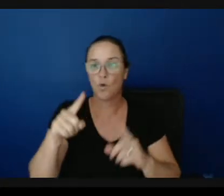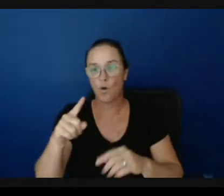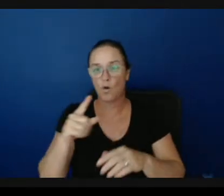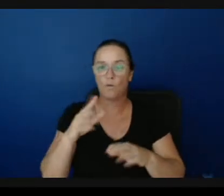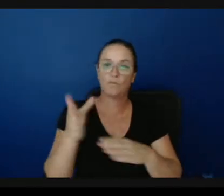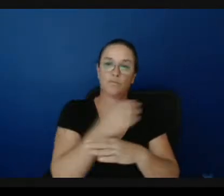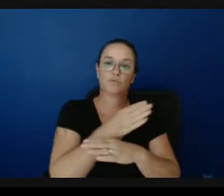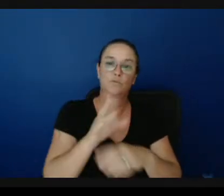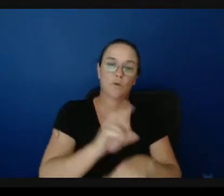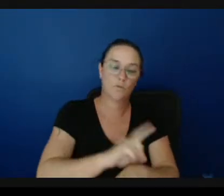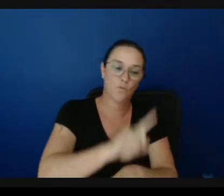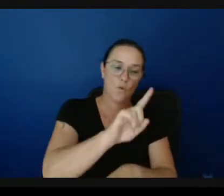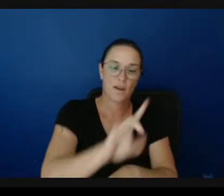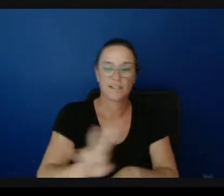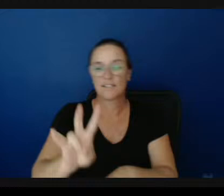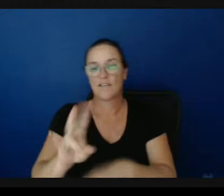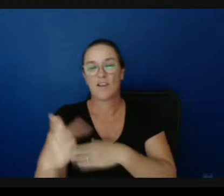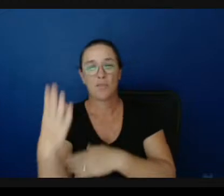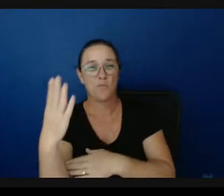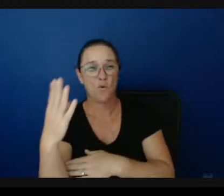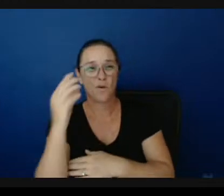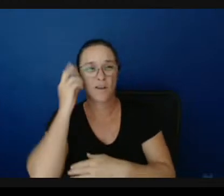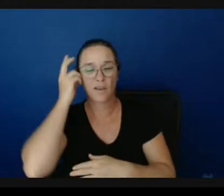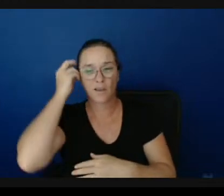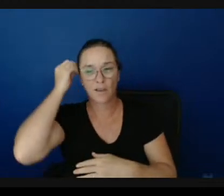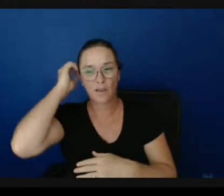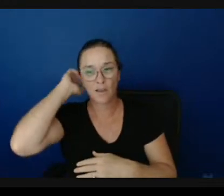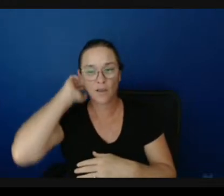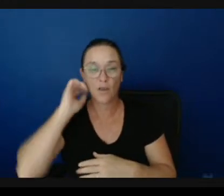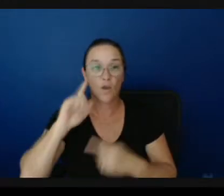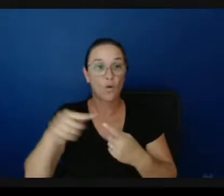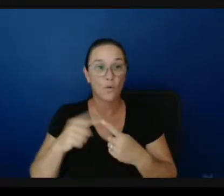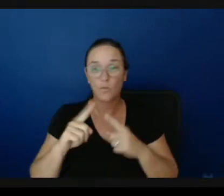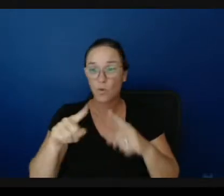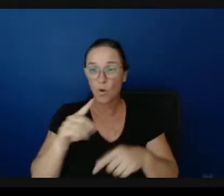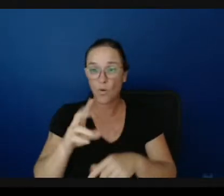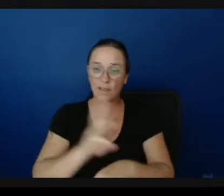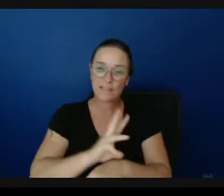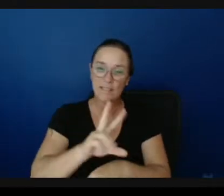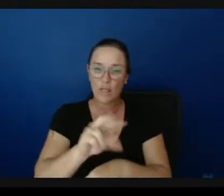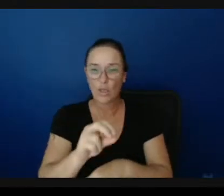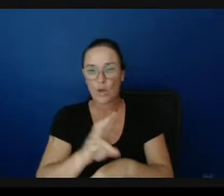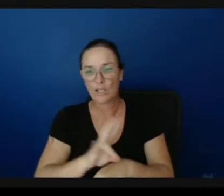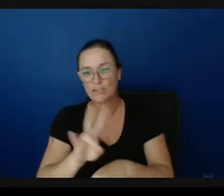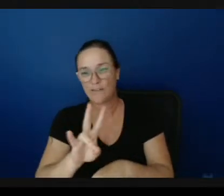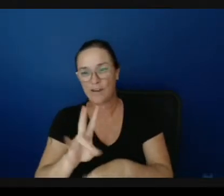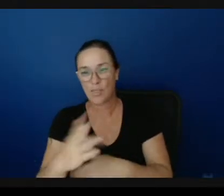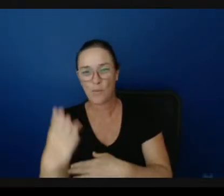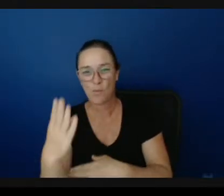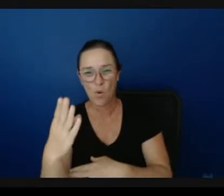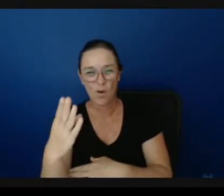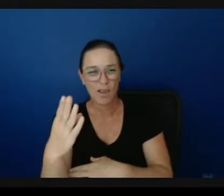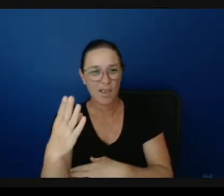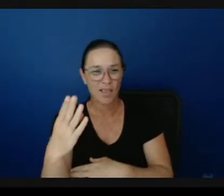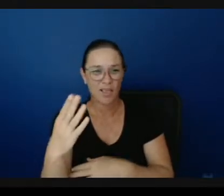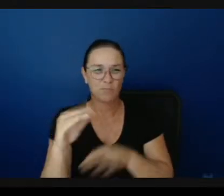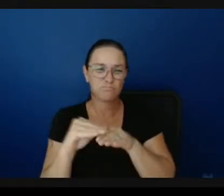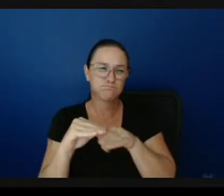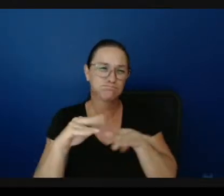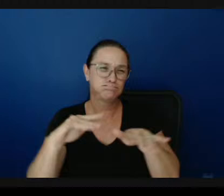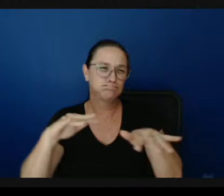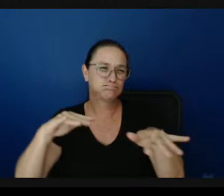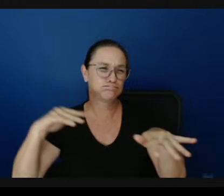this time going up at 6:30, 7 o'clock in the morning, just an extreme amount of